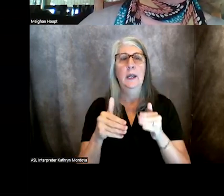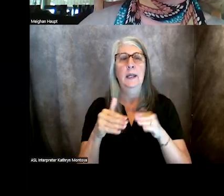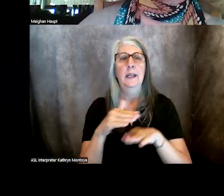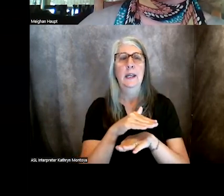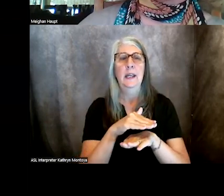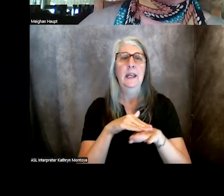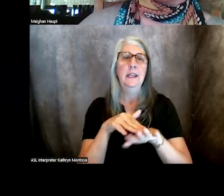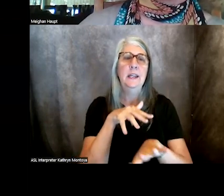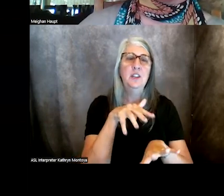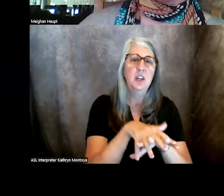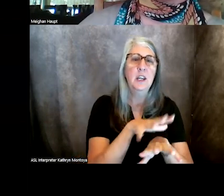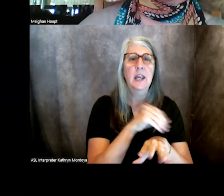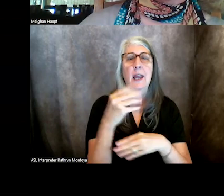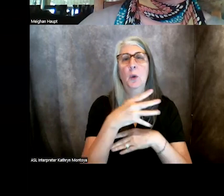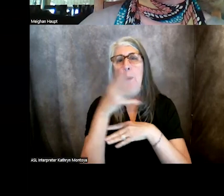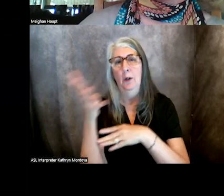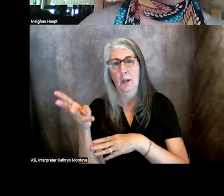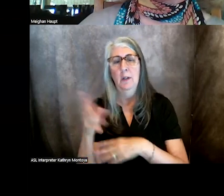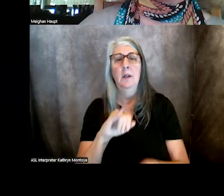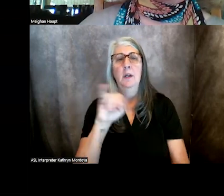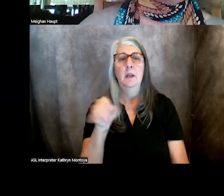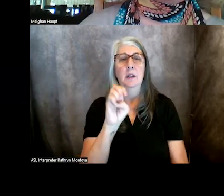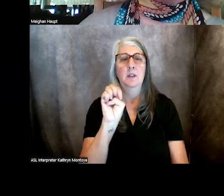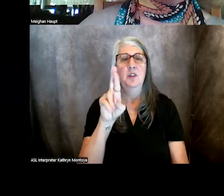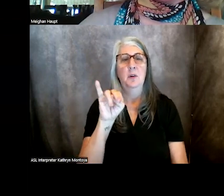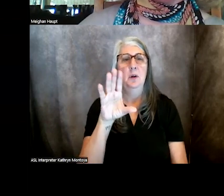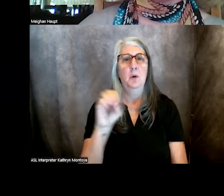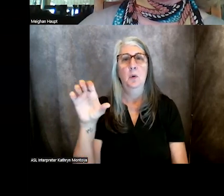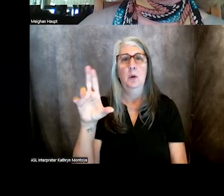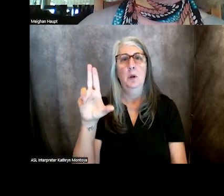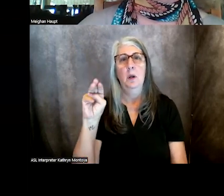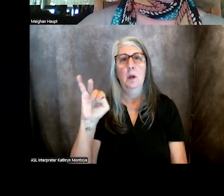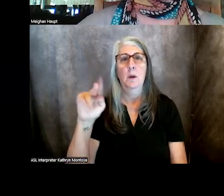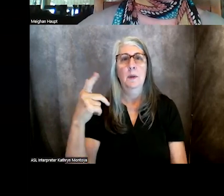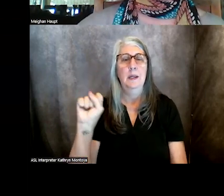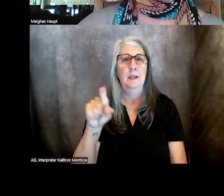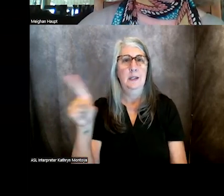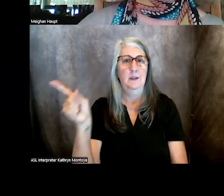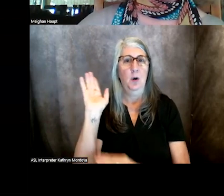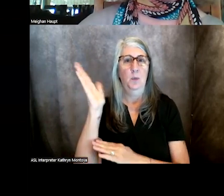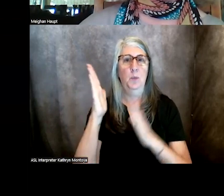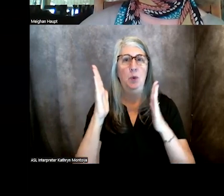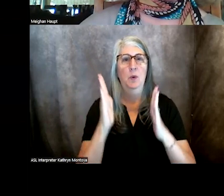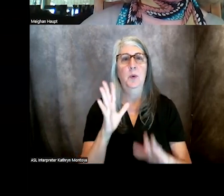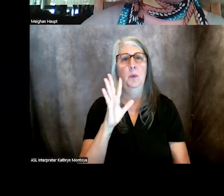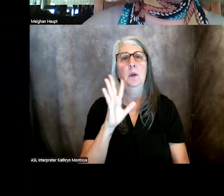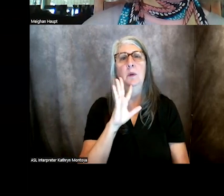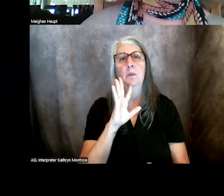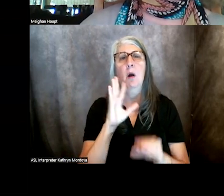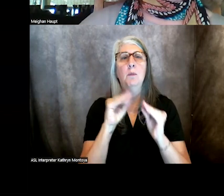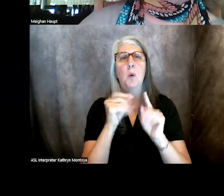are so delighted to have Jericho Cummings as our featured presentation. So we will talk more about